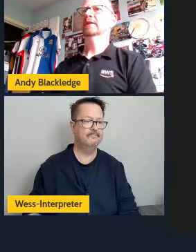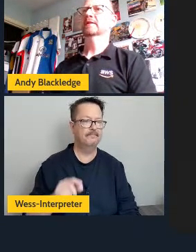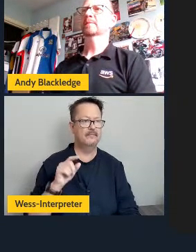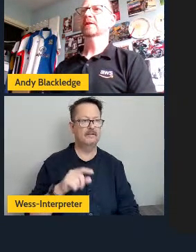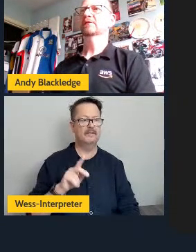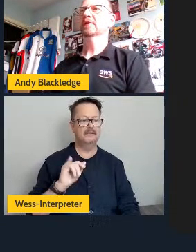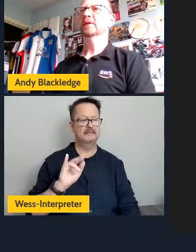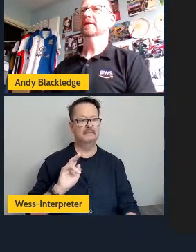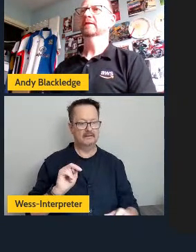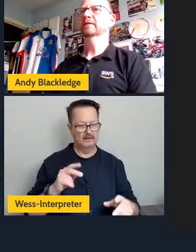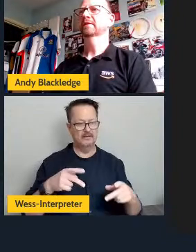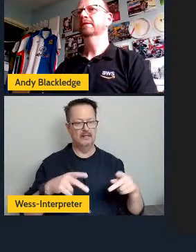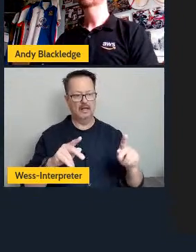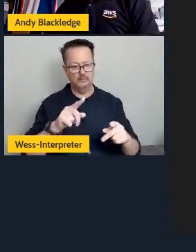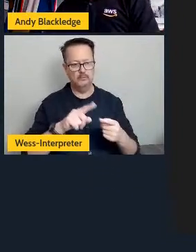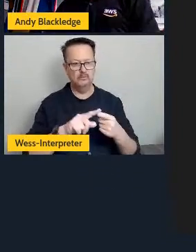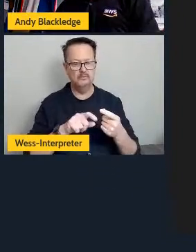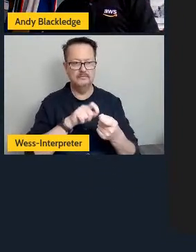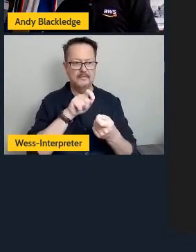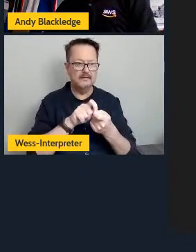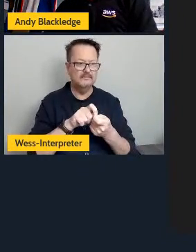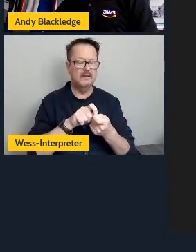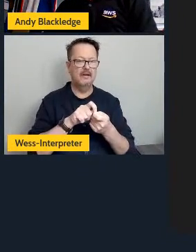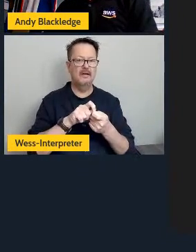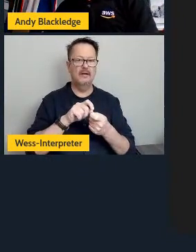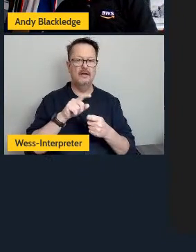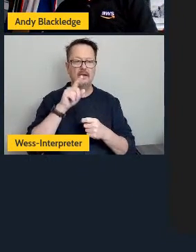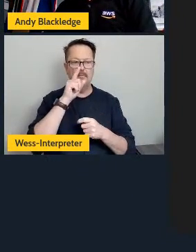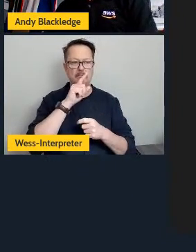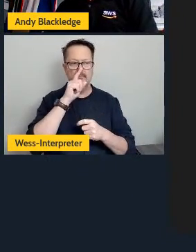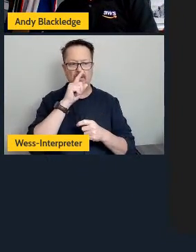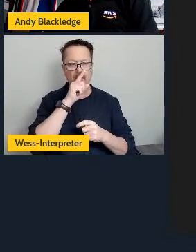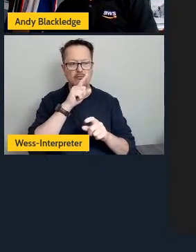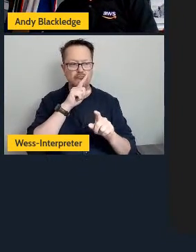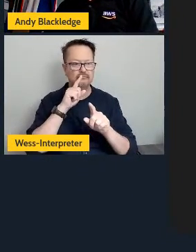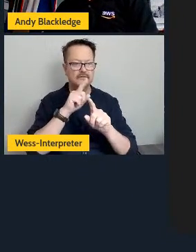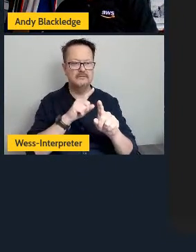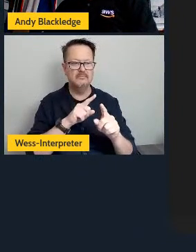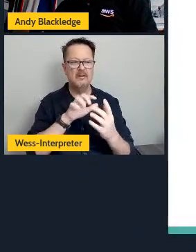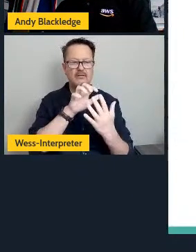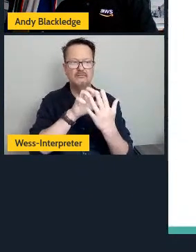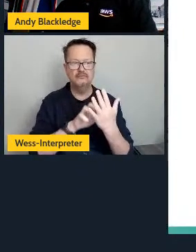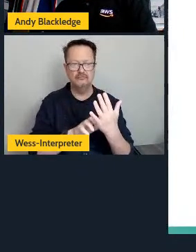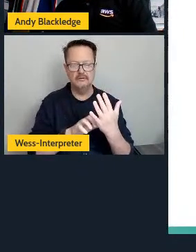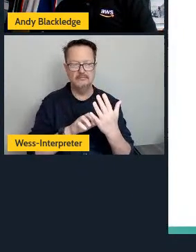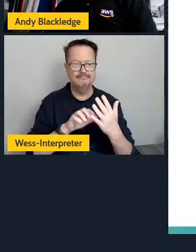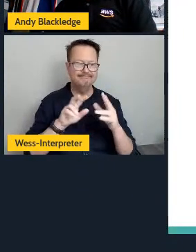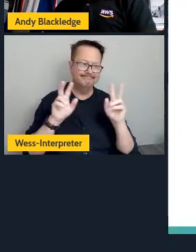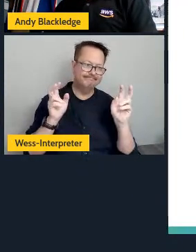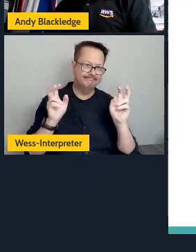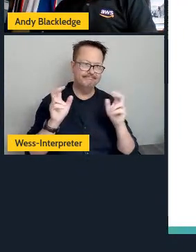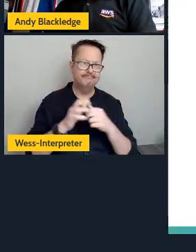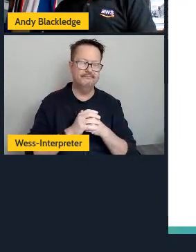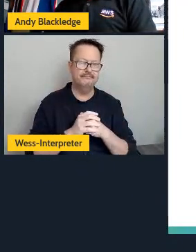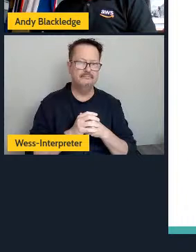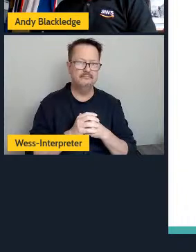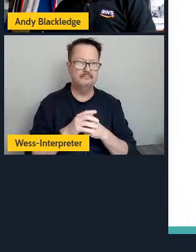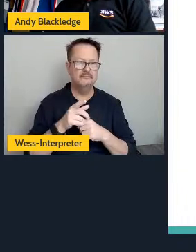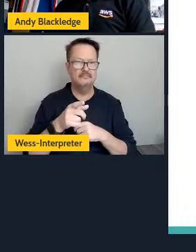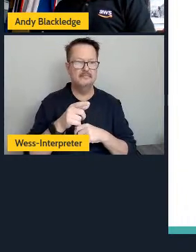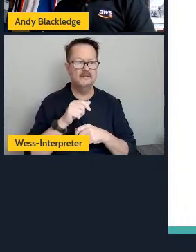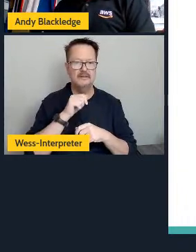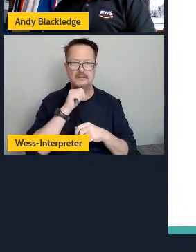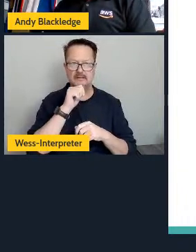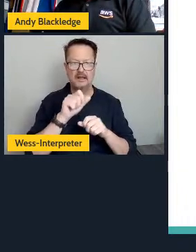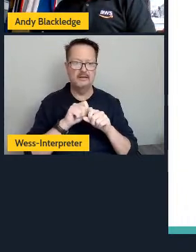to actually specify a mock response script, if you will. And these become not just